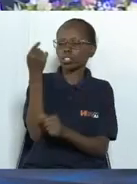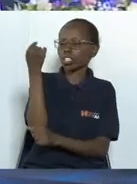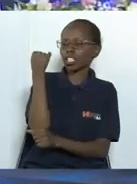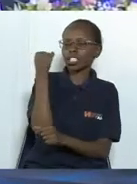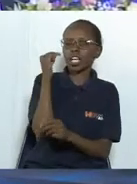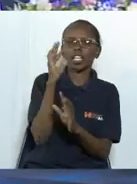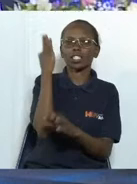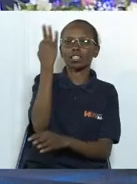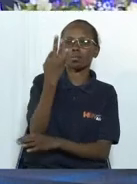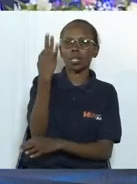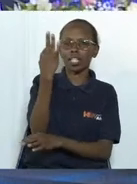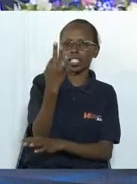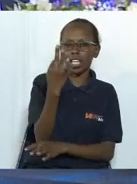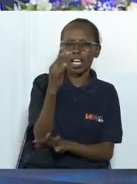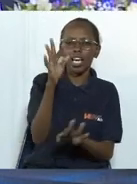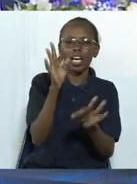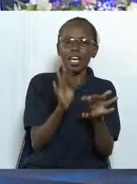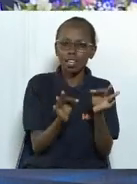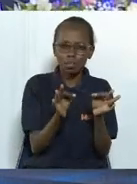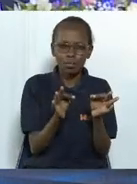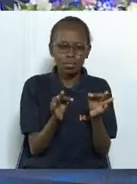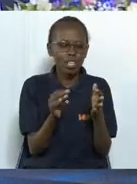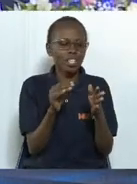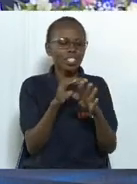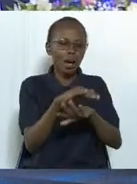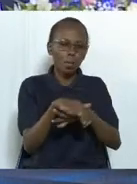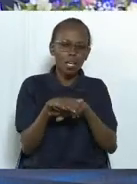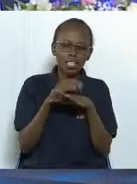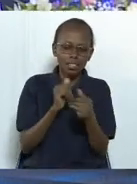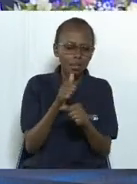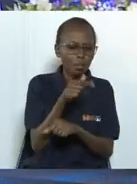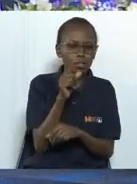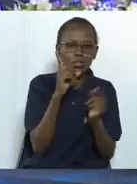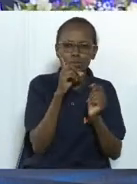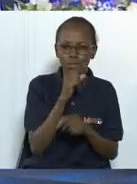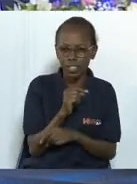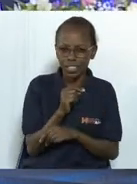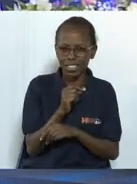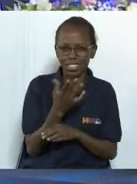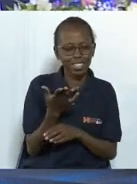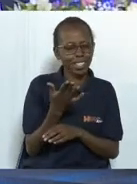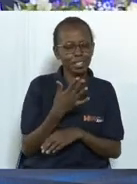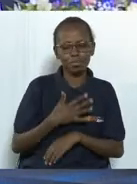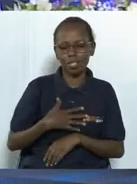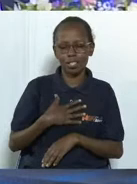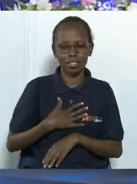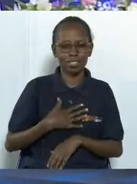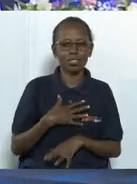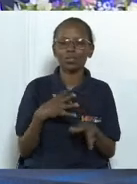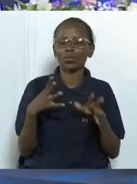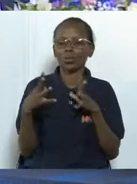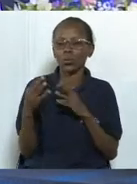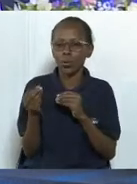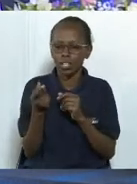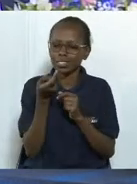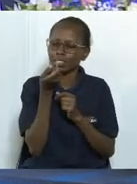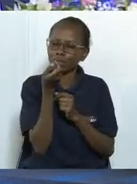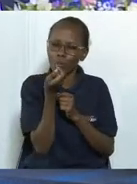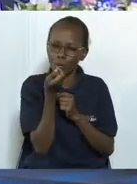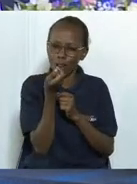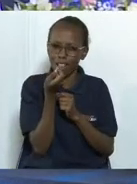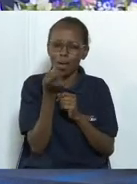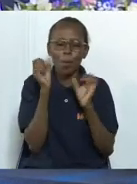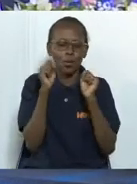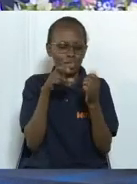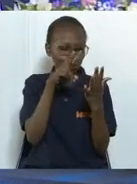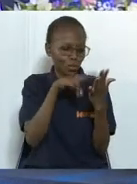sermon. If perchance some English passed you, now this is your go-to place. It's small, you can